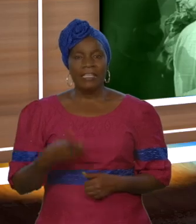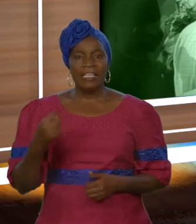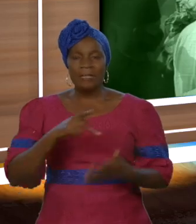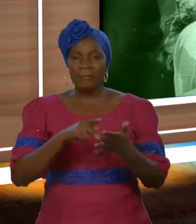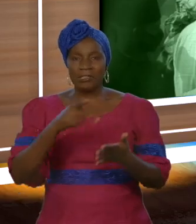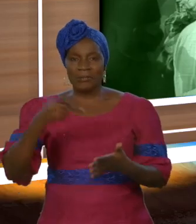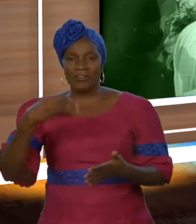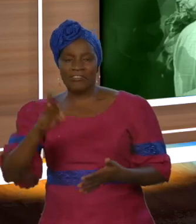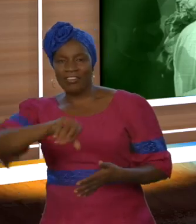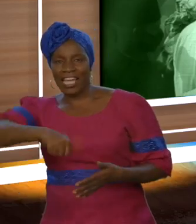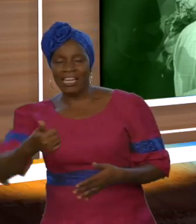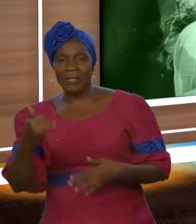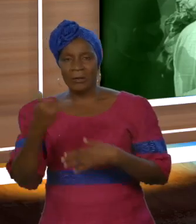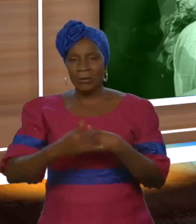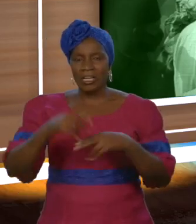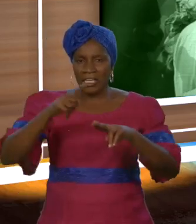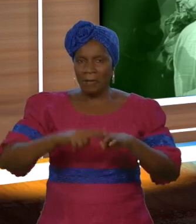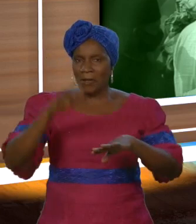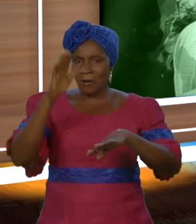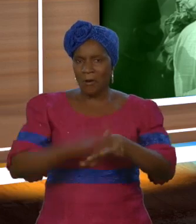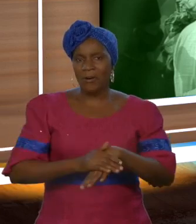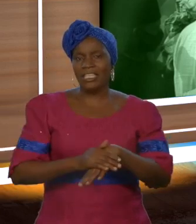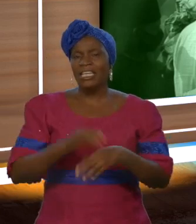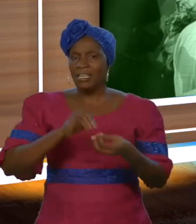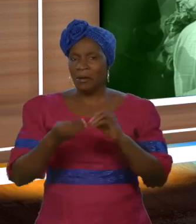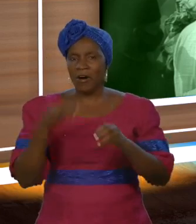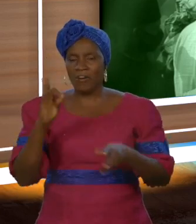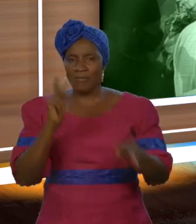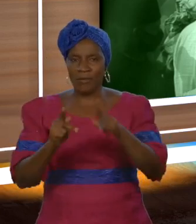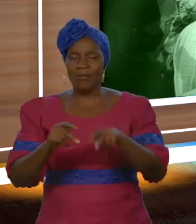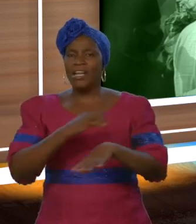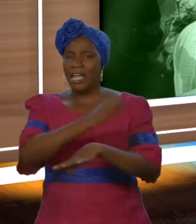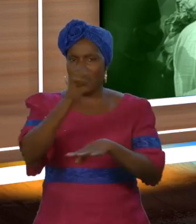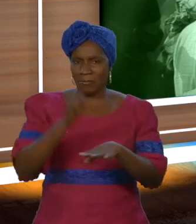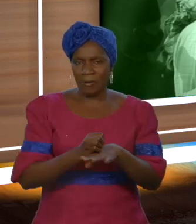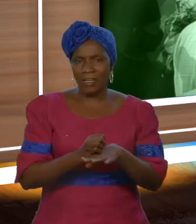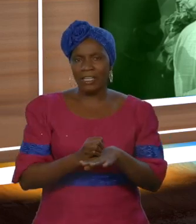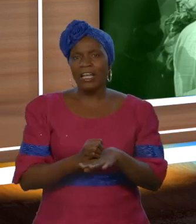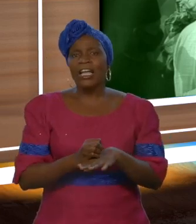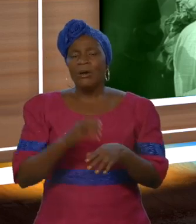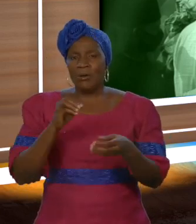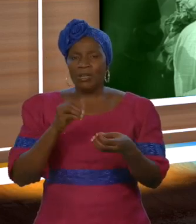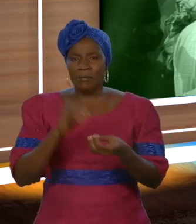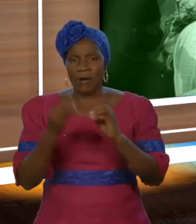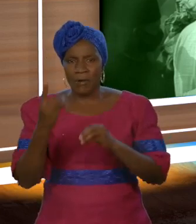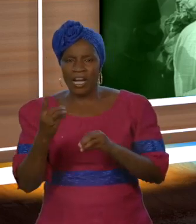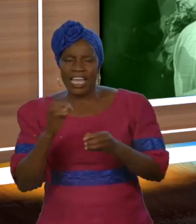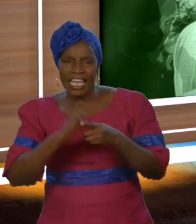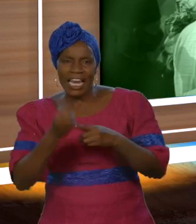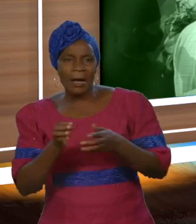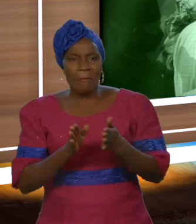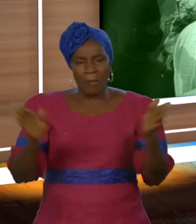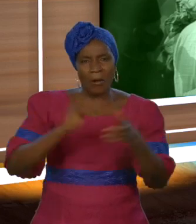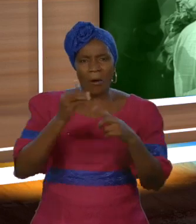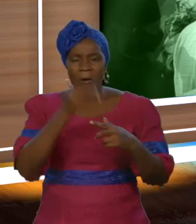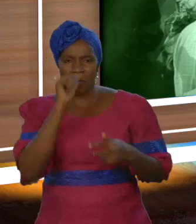The prosperity of any country depends ultimately on the number of persons in employment, whether in the public or private sector,